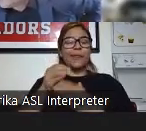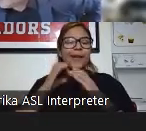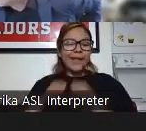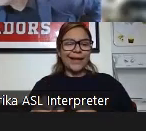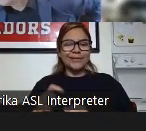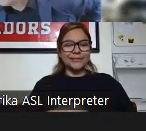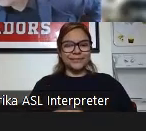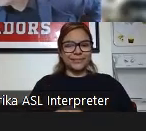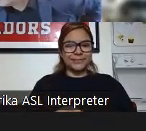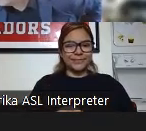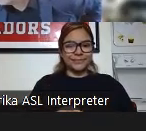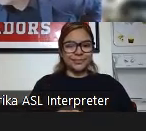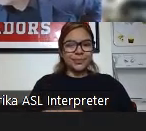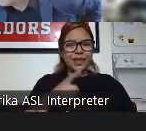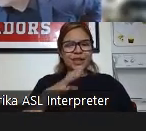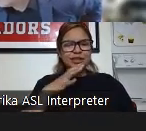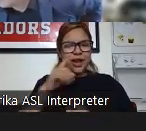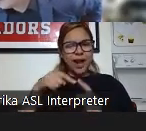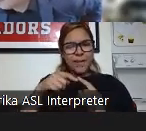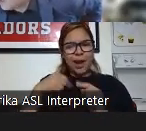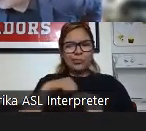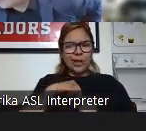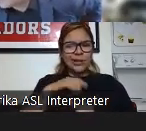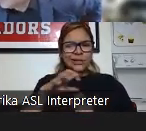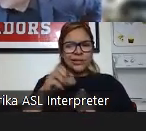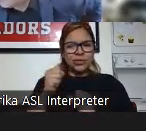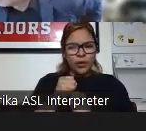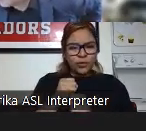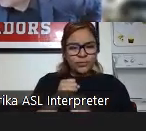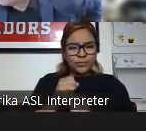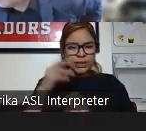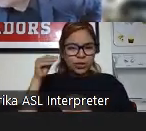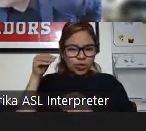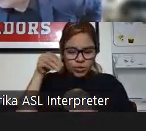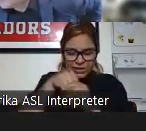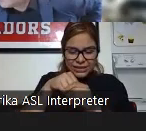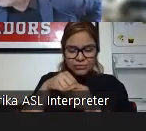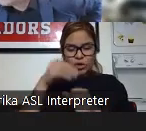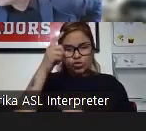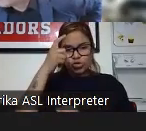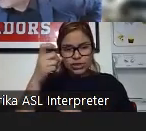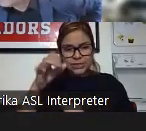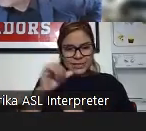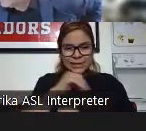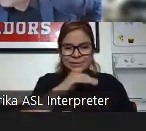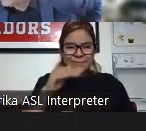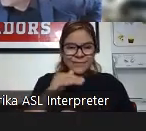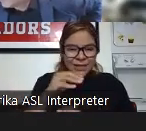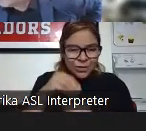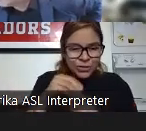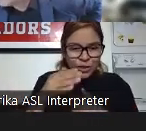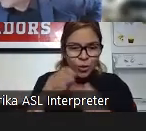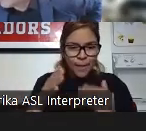talk about us and confer, squeezing our dreams into little boxes through sterile pins that never aspire